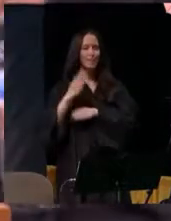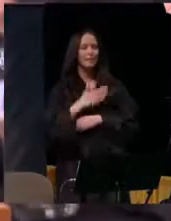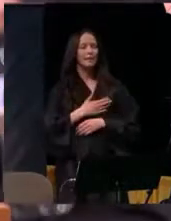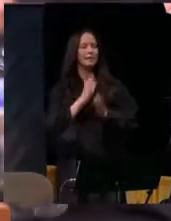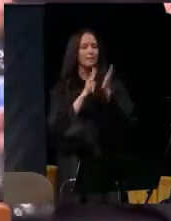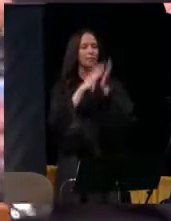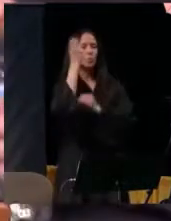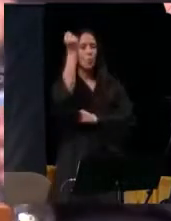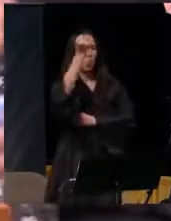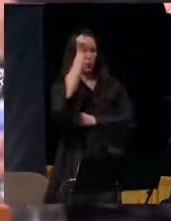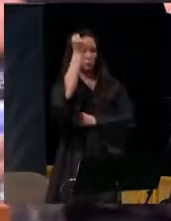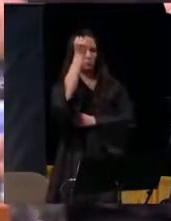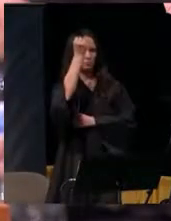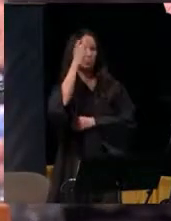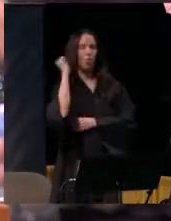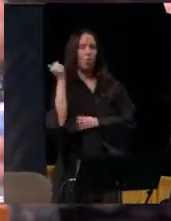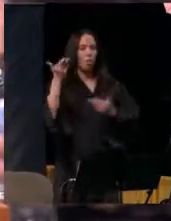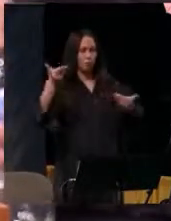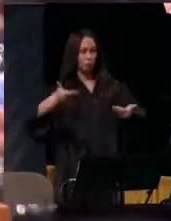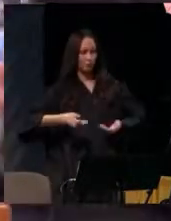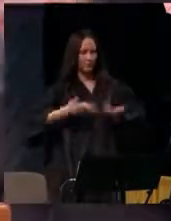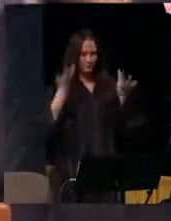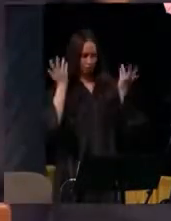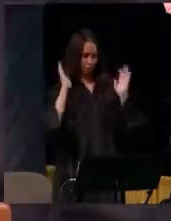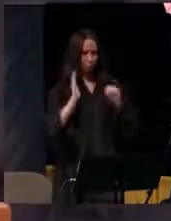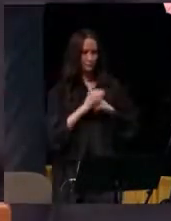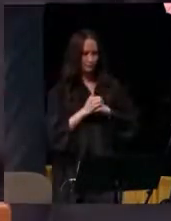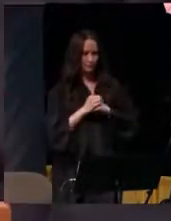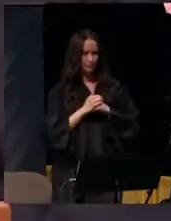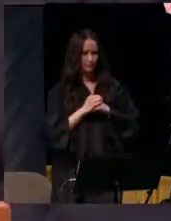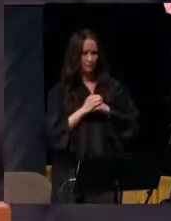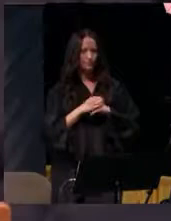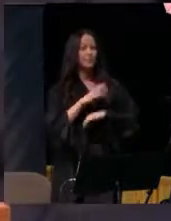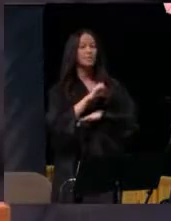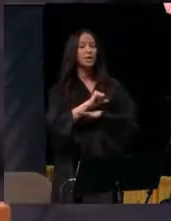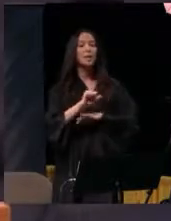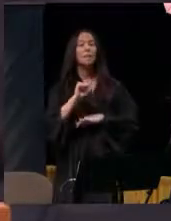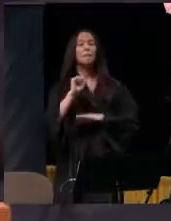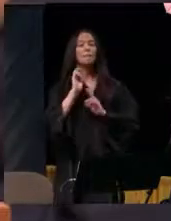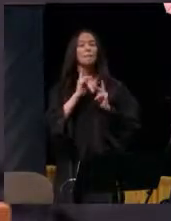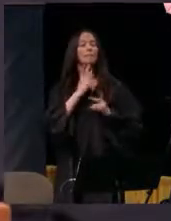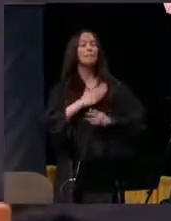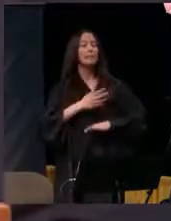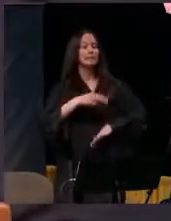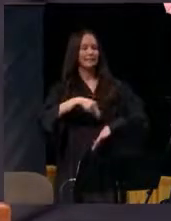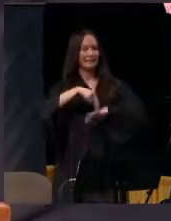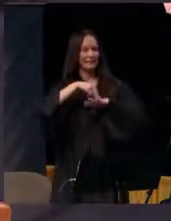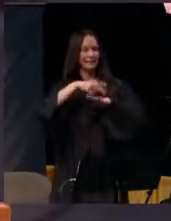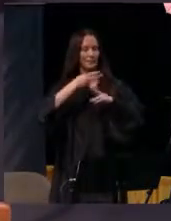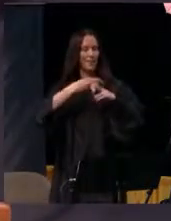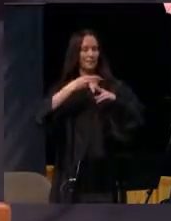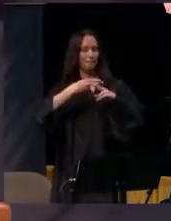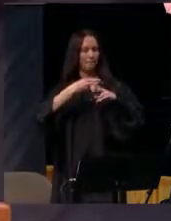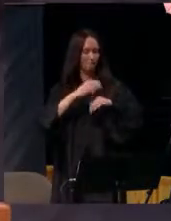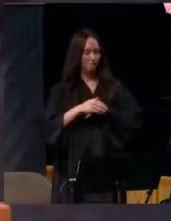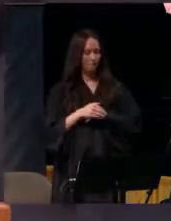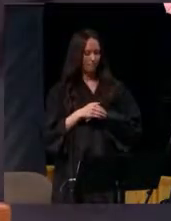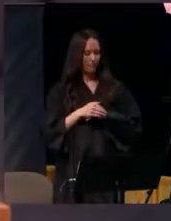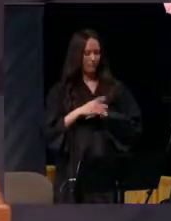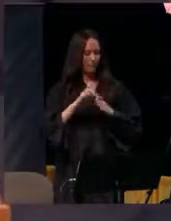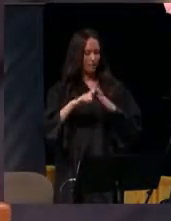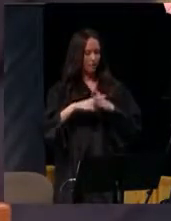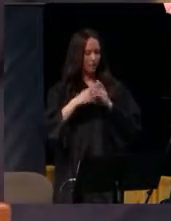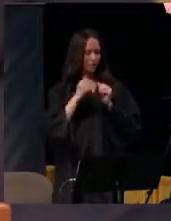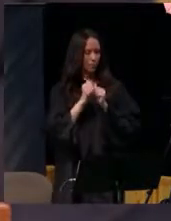your applause until they have all been introduced. Stage guests, as I call your name, will you please stand? beginning with Heather